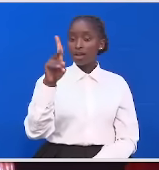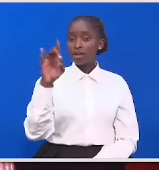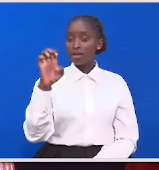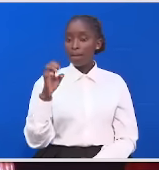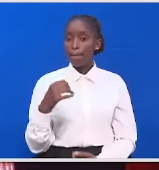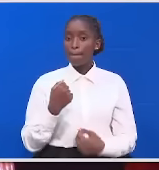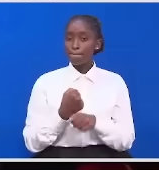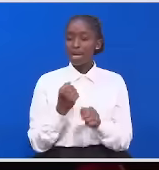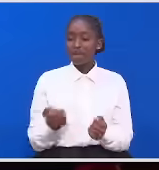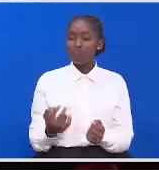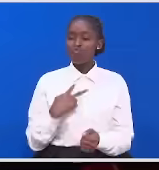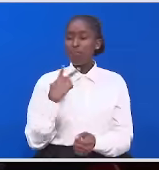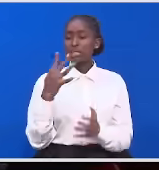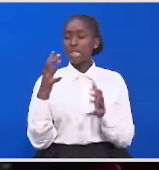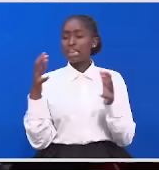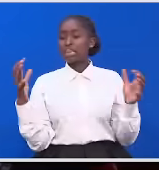it assisted me,